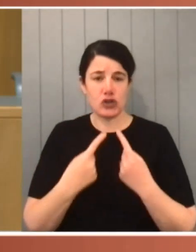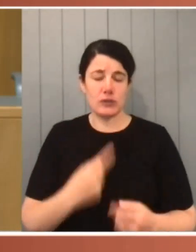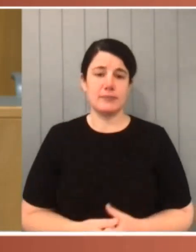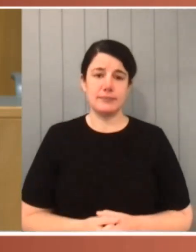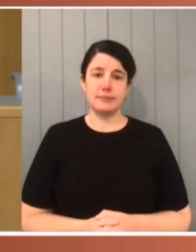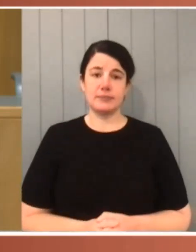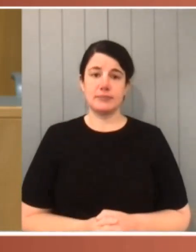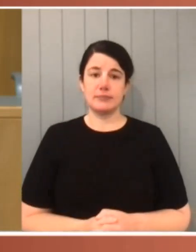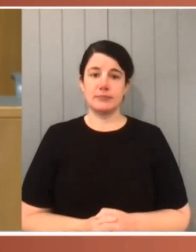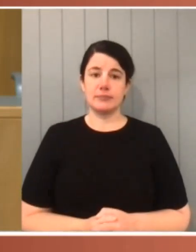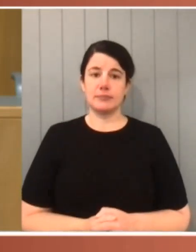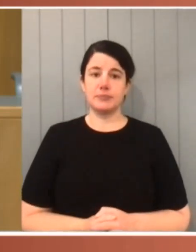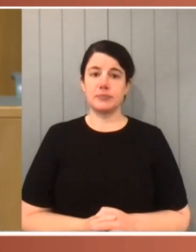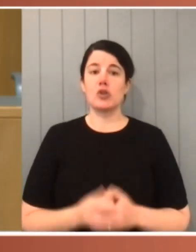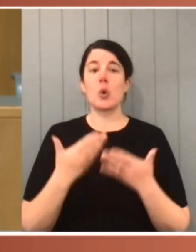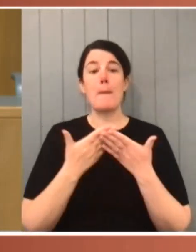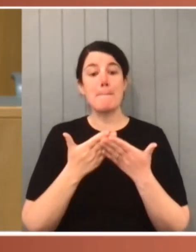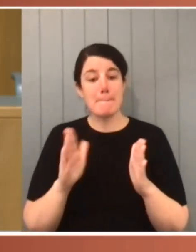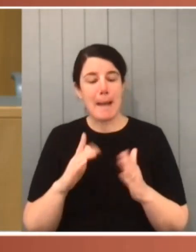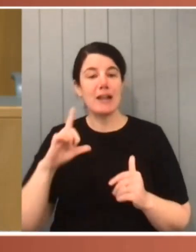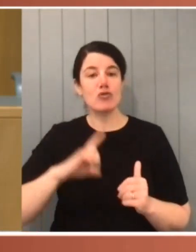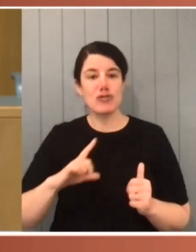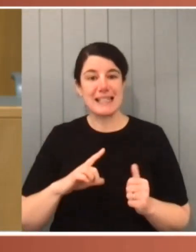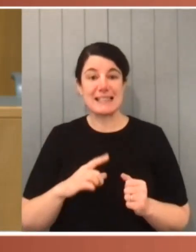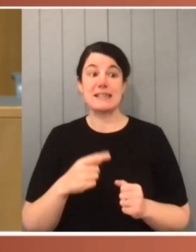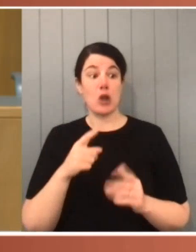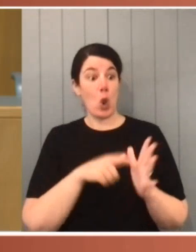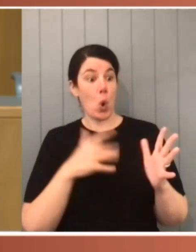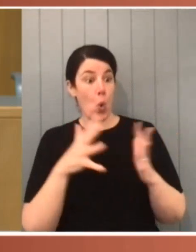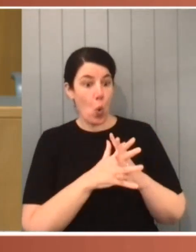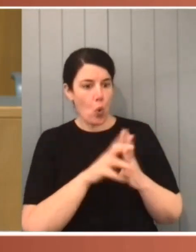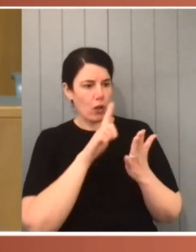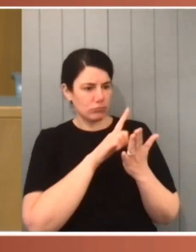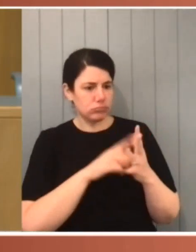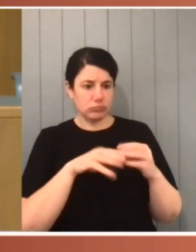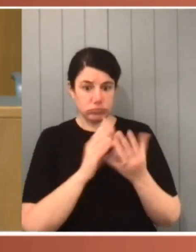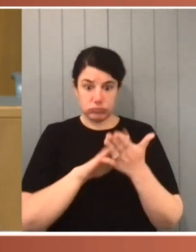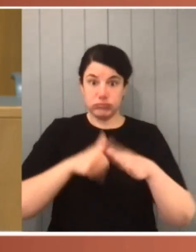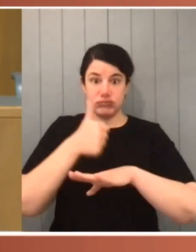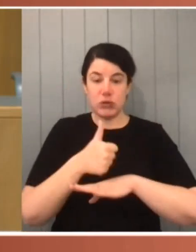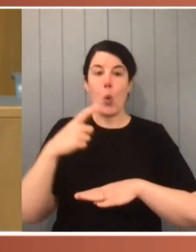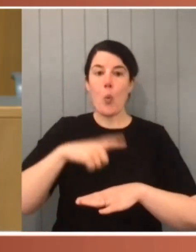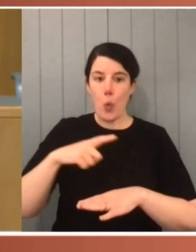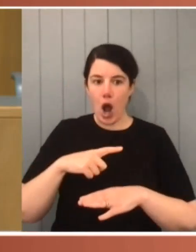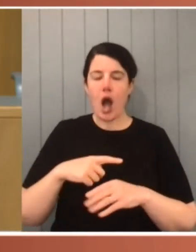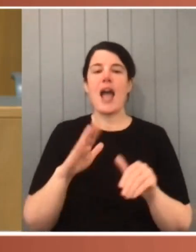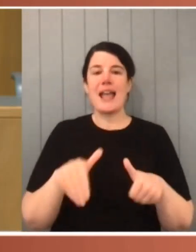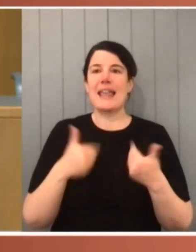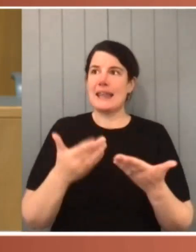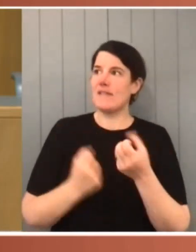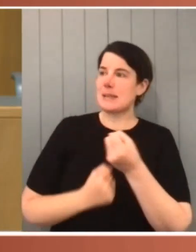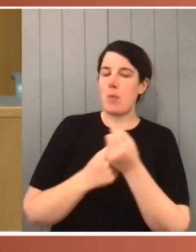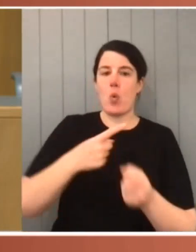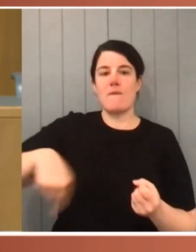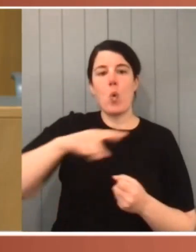basically. Laws and policies are only legitimate when they're justified in this way, by appealing to these kinds of broad-minded arguments that appeal